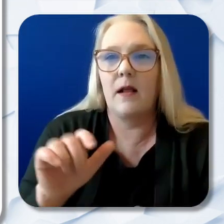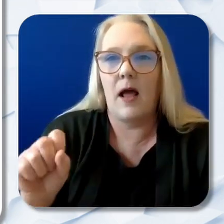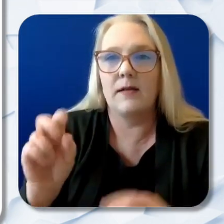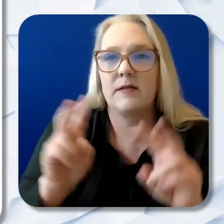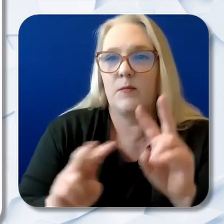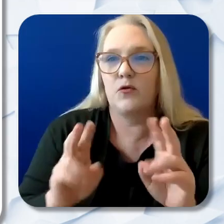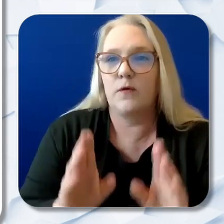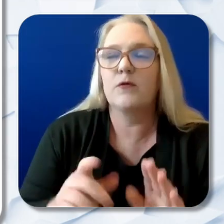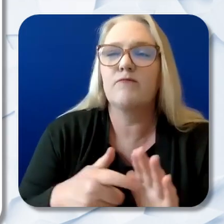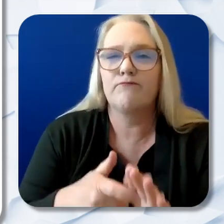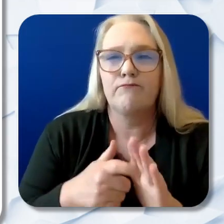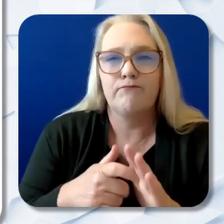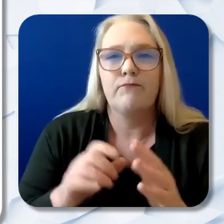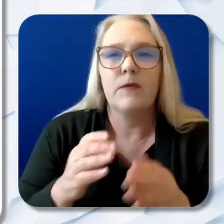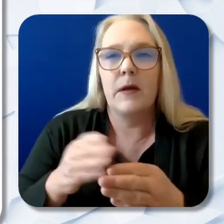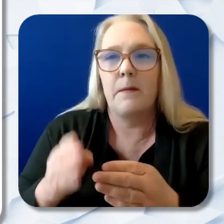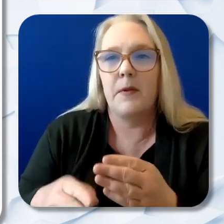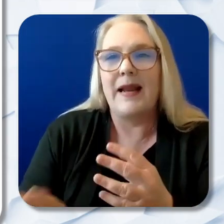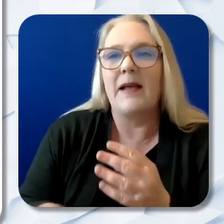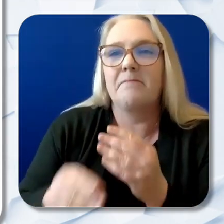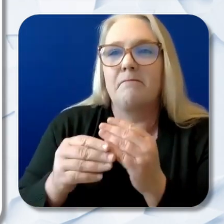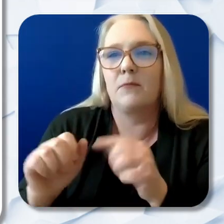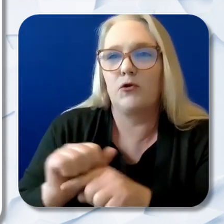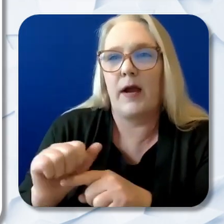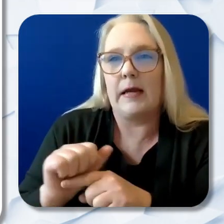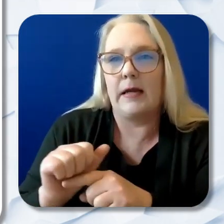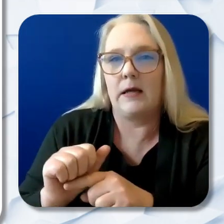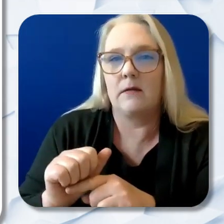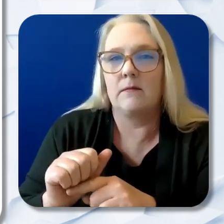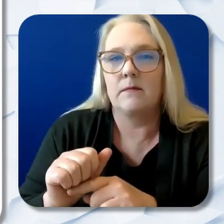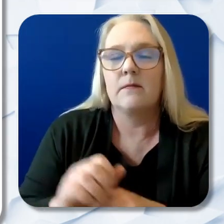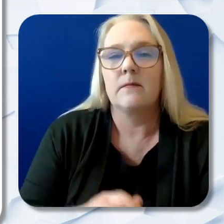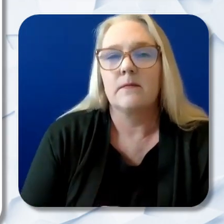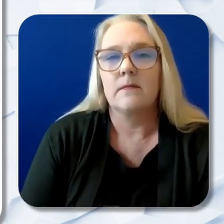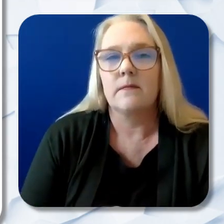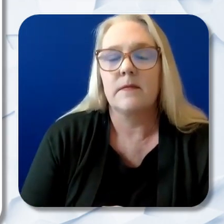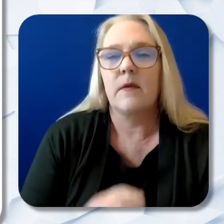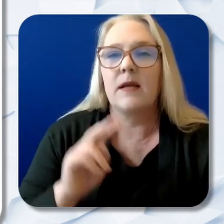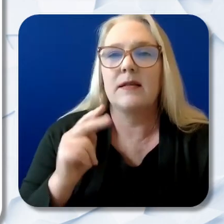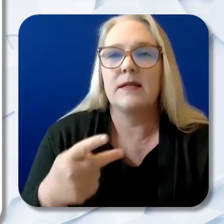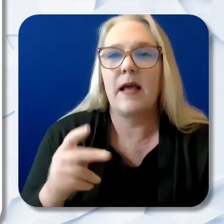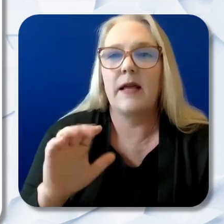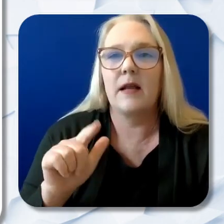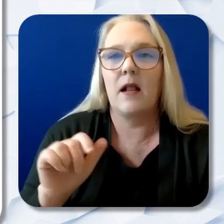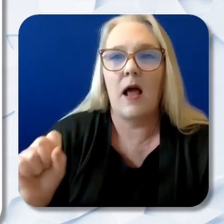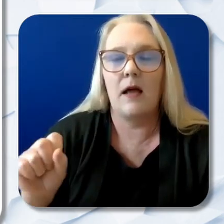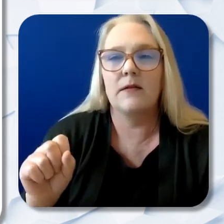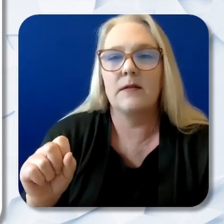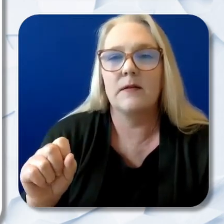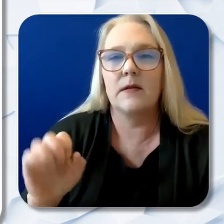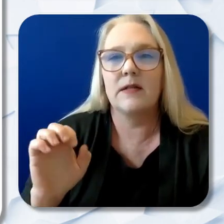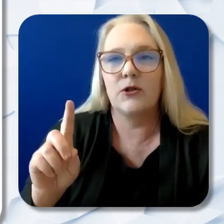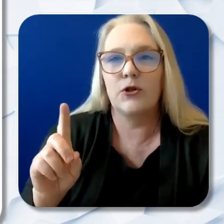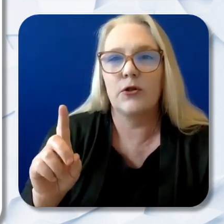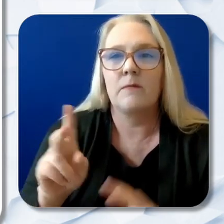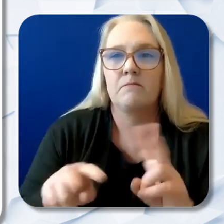are required to complete additional training beyond class certification. Second class edition observation training in